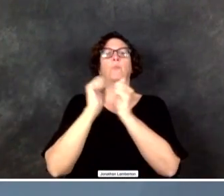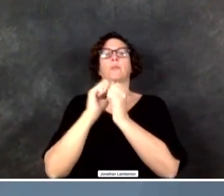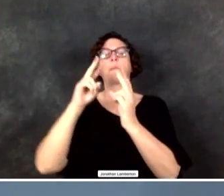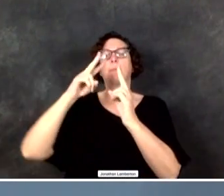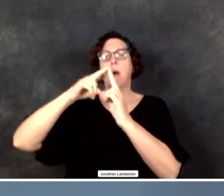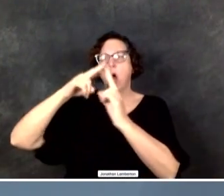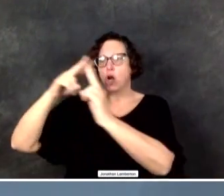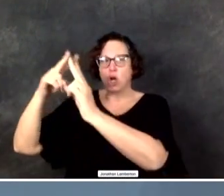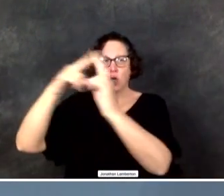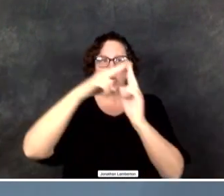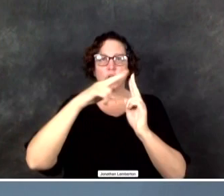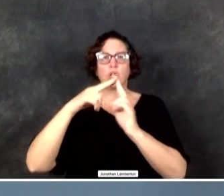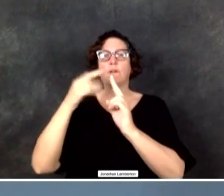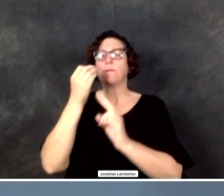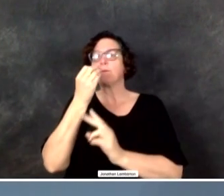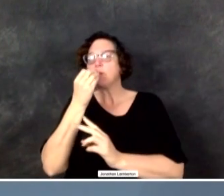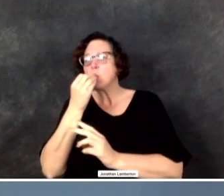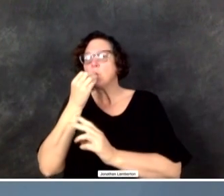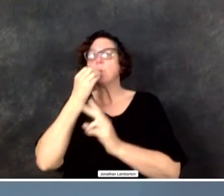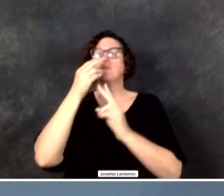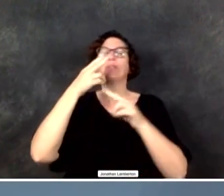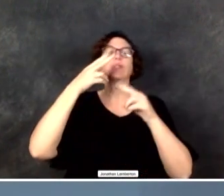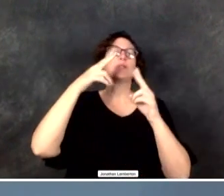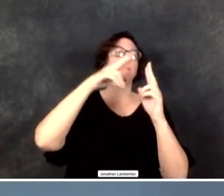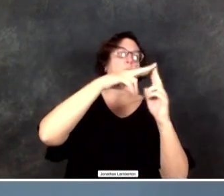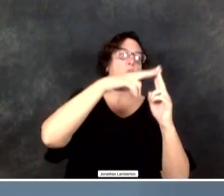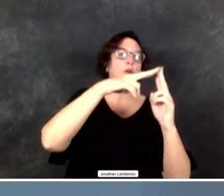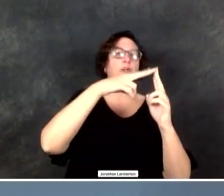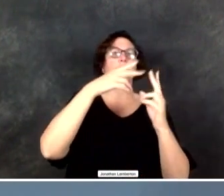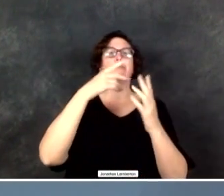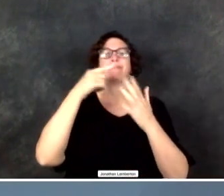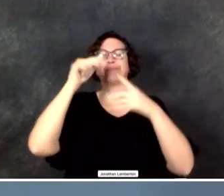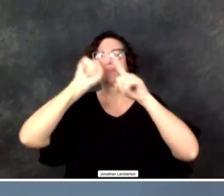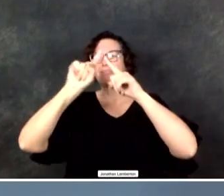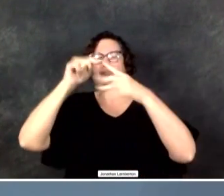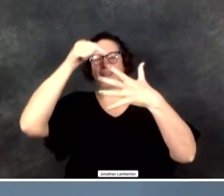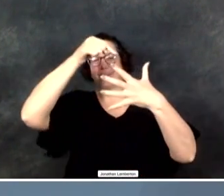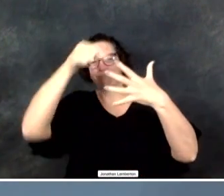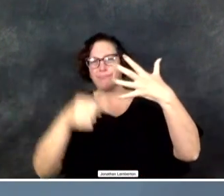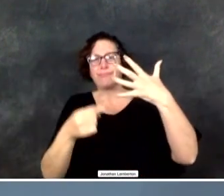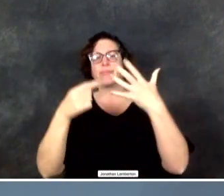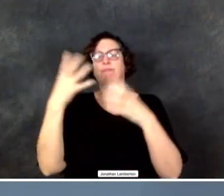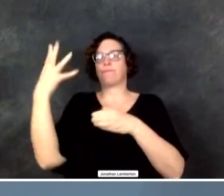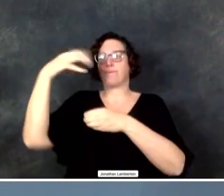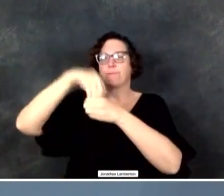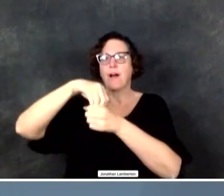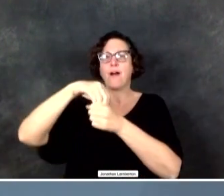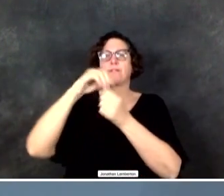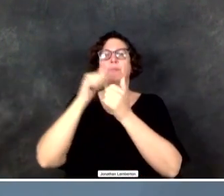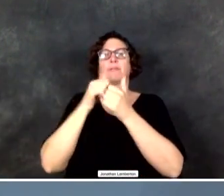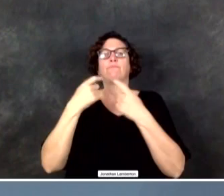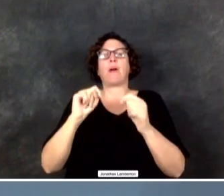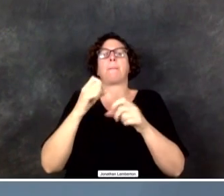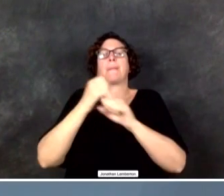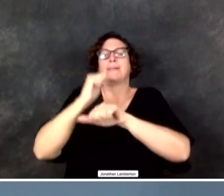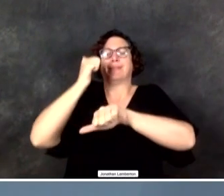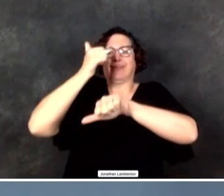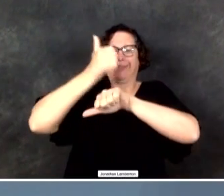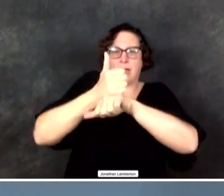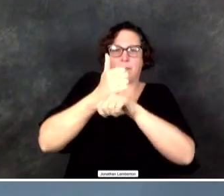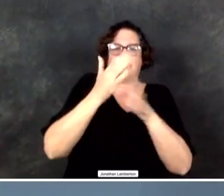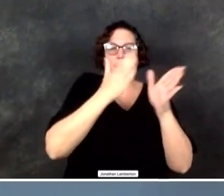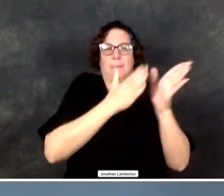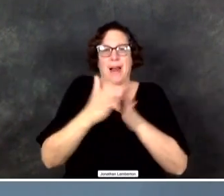well, because we want to make sure that their voices are included as well in terms of what makes sense. And as I mentioned in my comments as